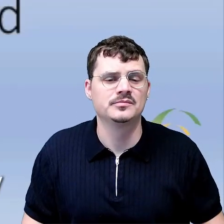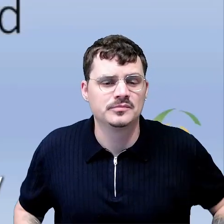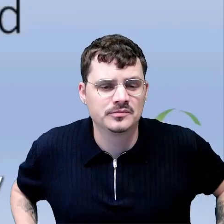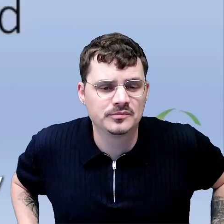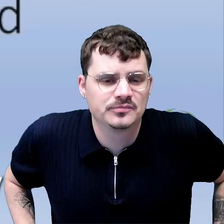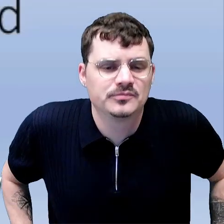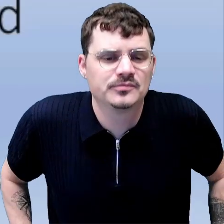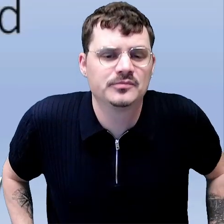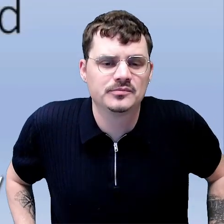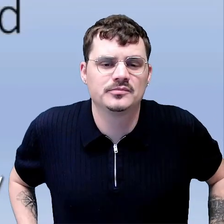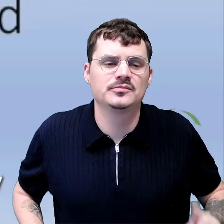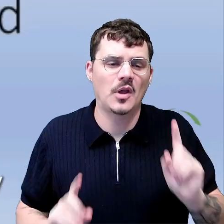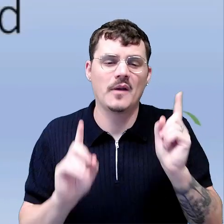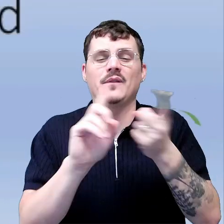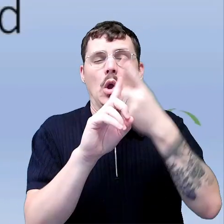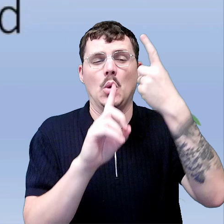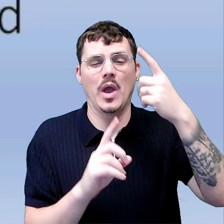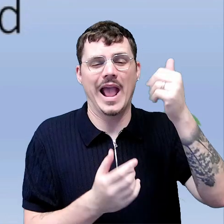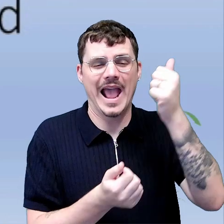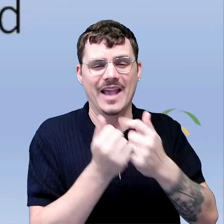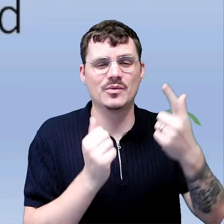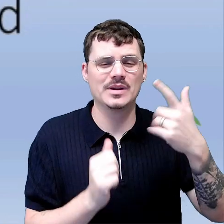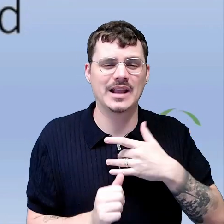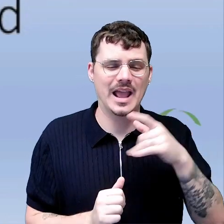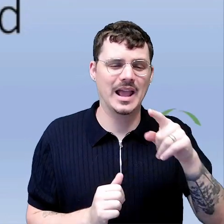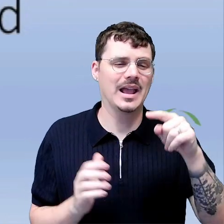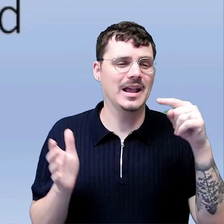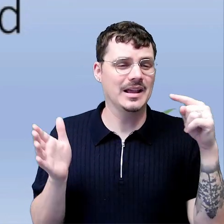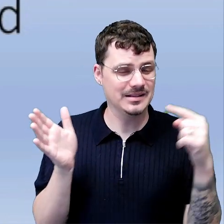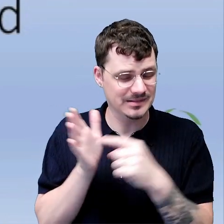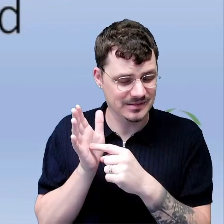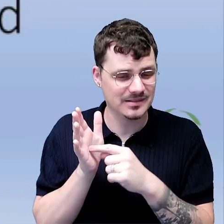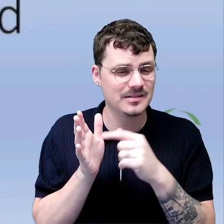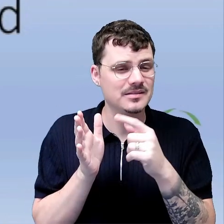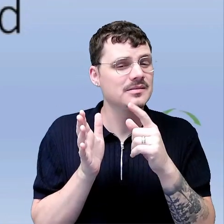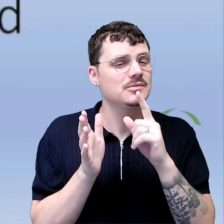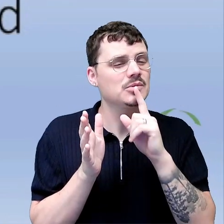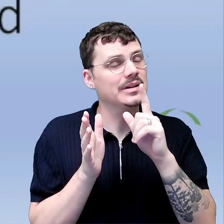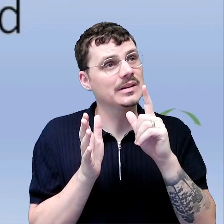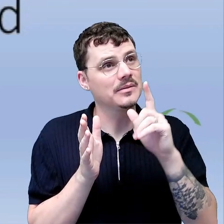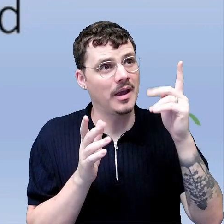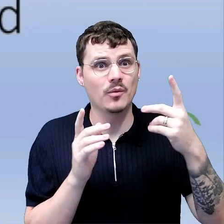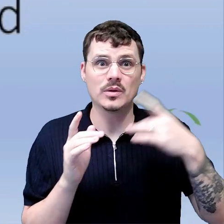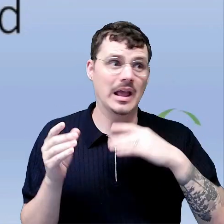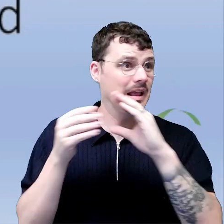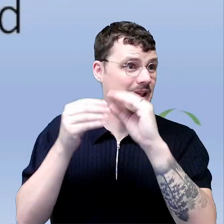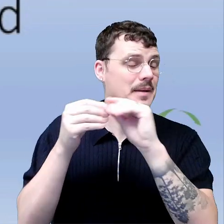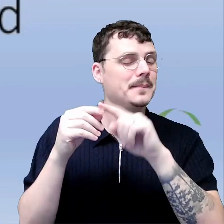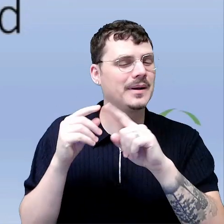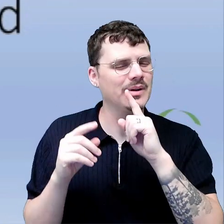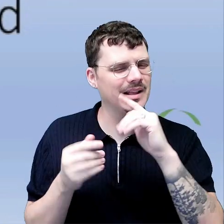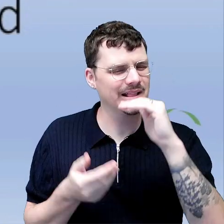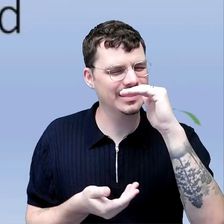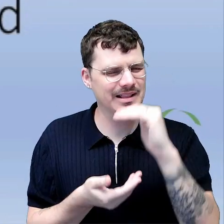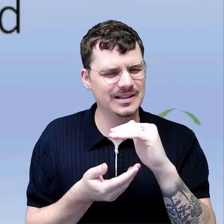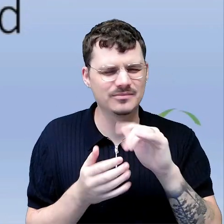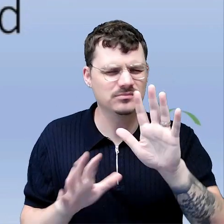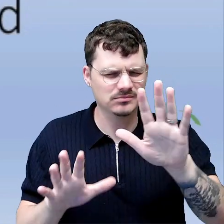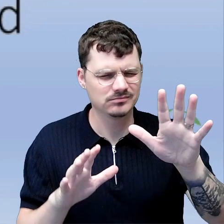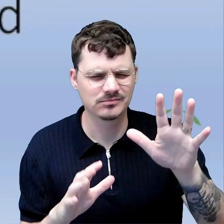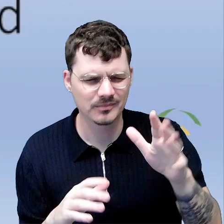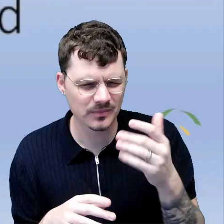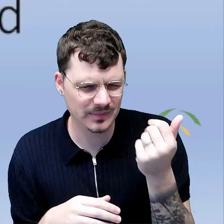mechanism is the one everybody thinks of, but it's actually the least common mechanism. Any of y'all